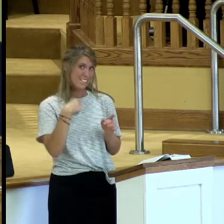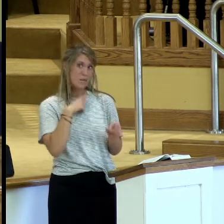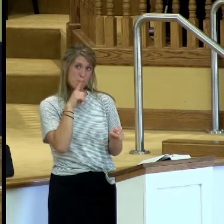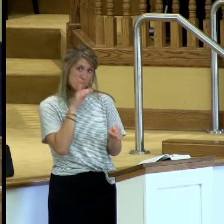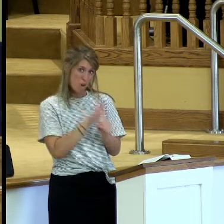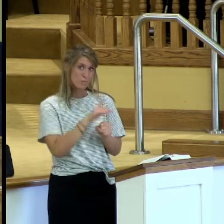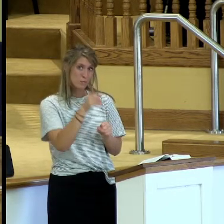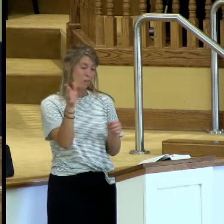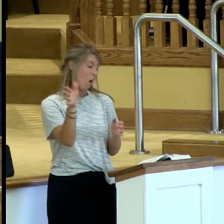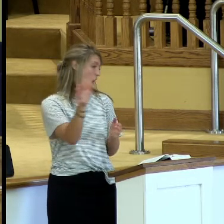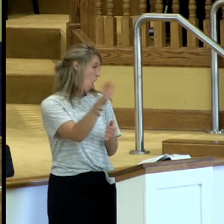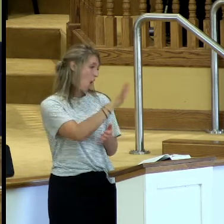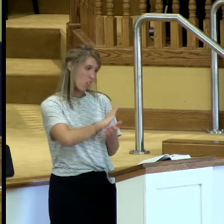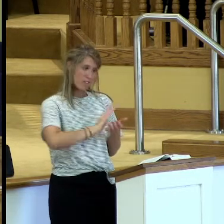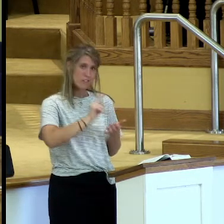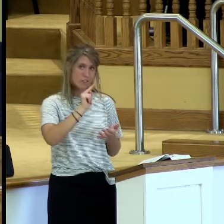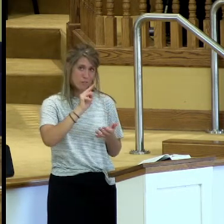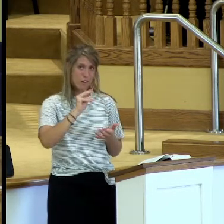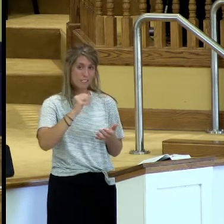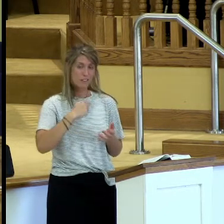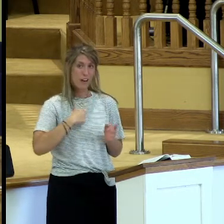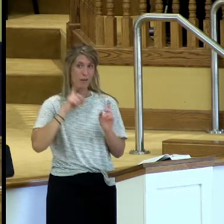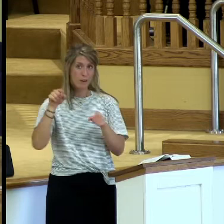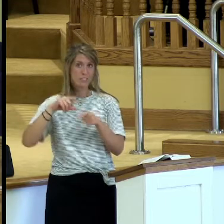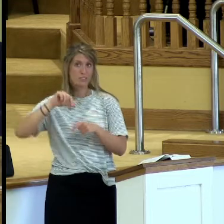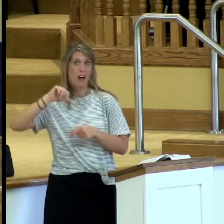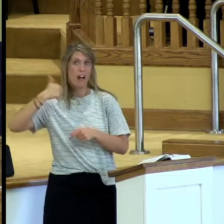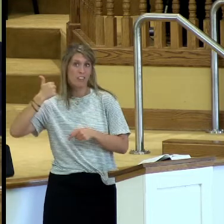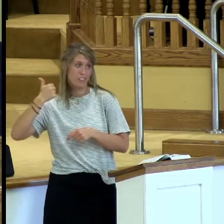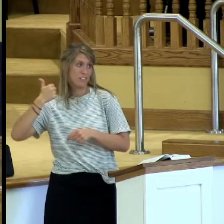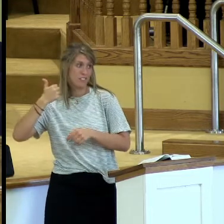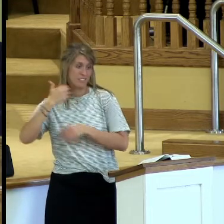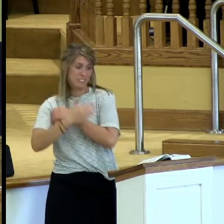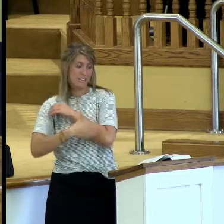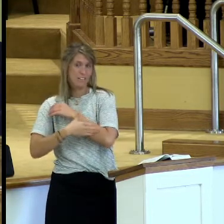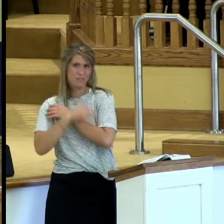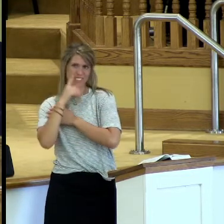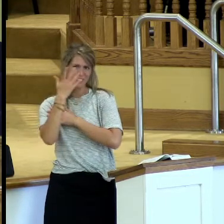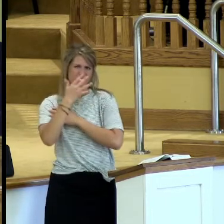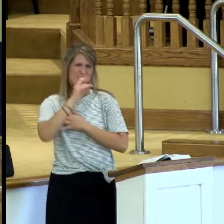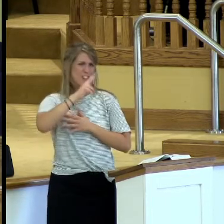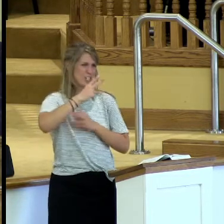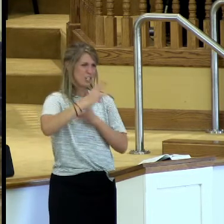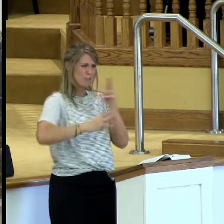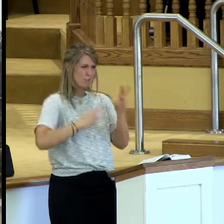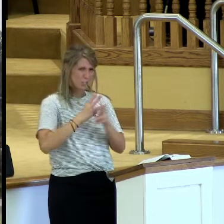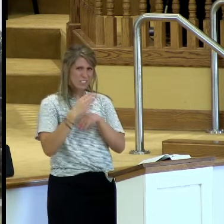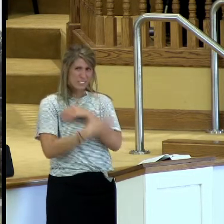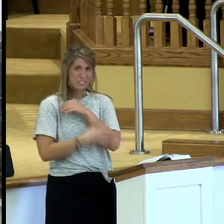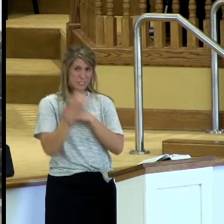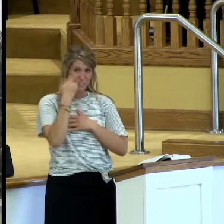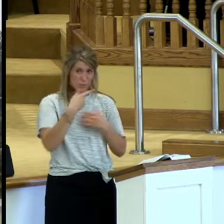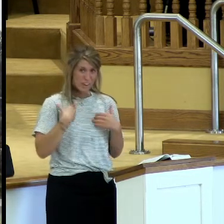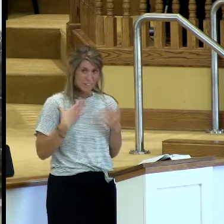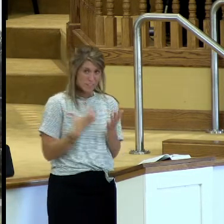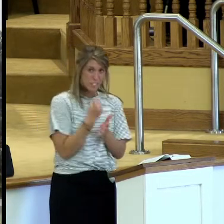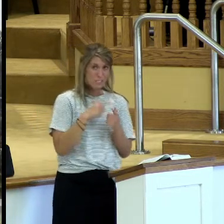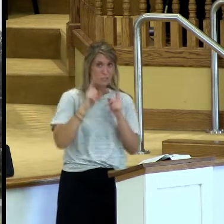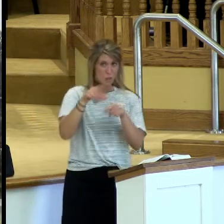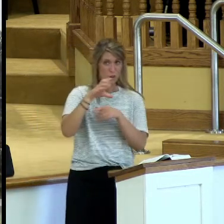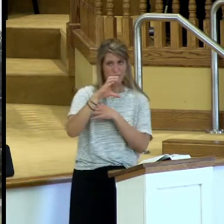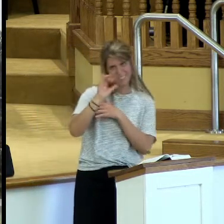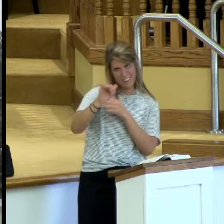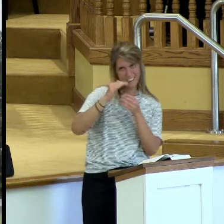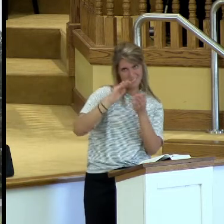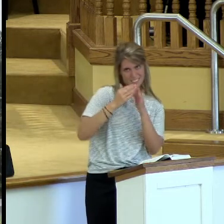promise you, it's all over New Mexico. I went overseas. It looks like a third world country. Cloudcroft. If you ever get a chance to go to